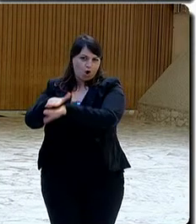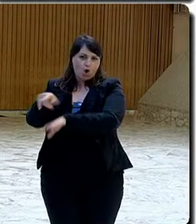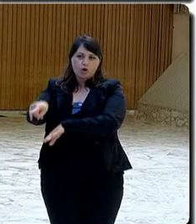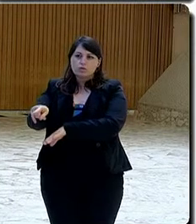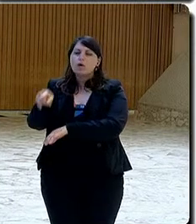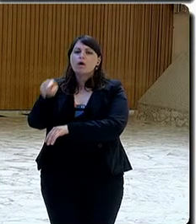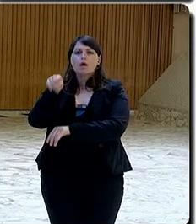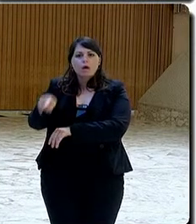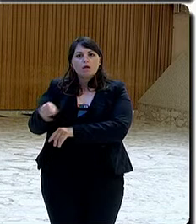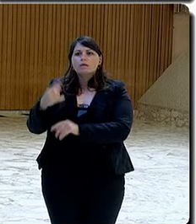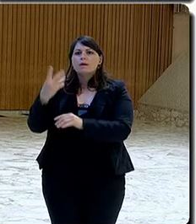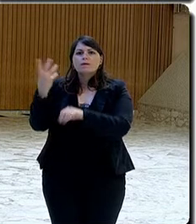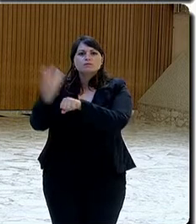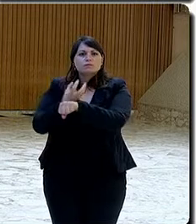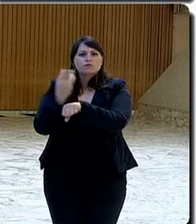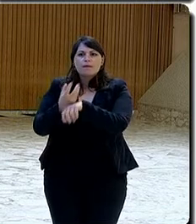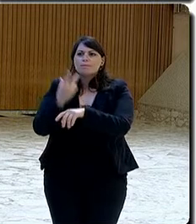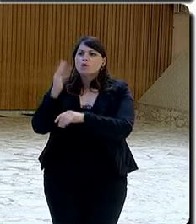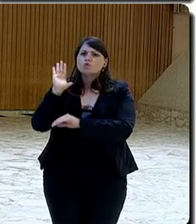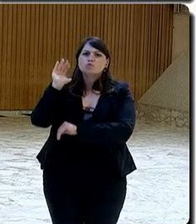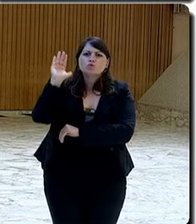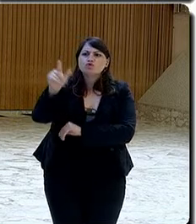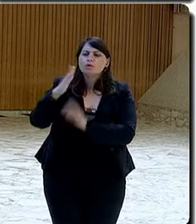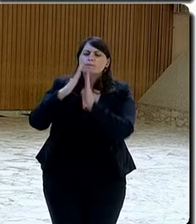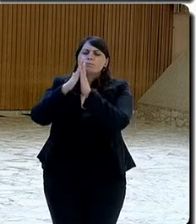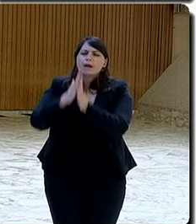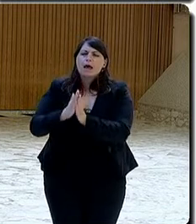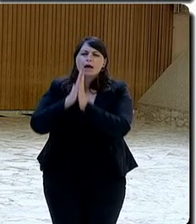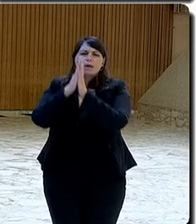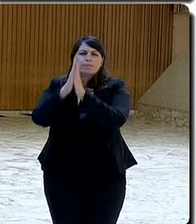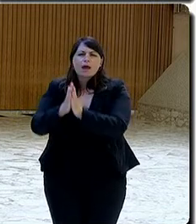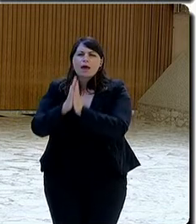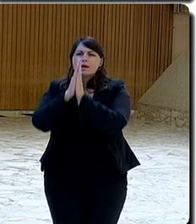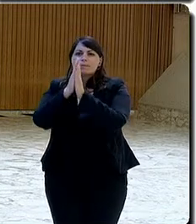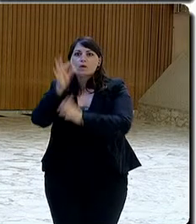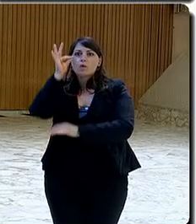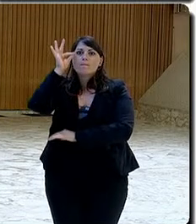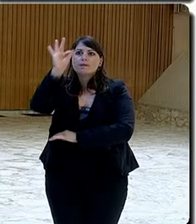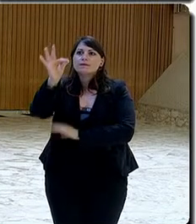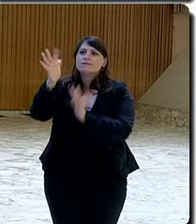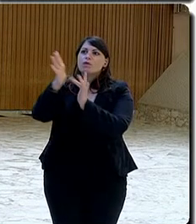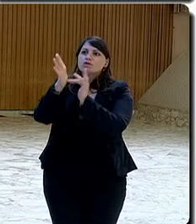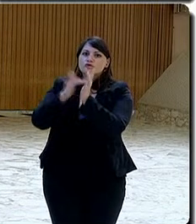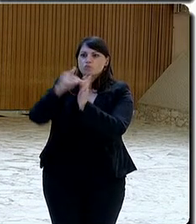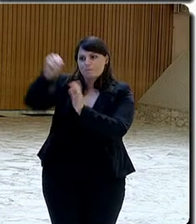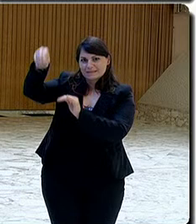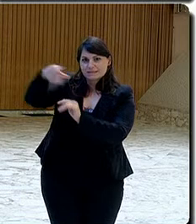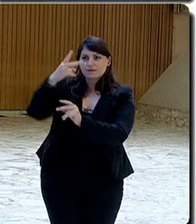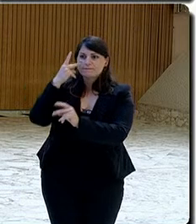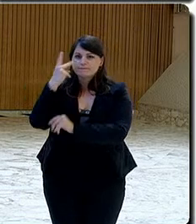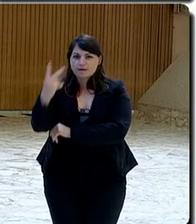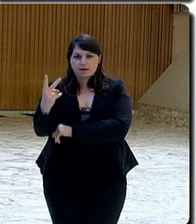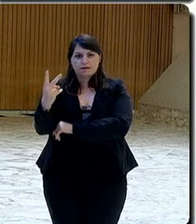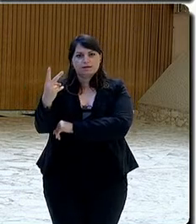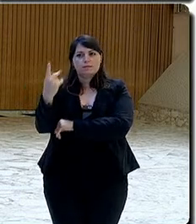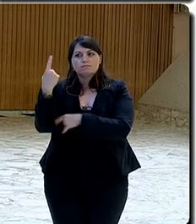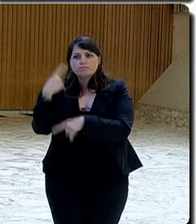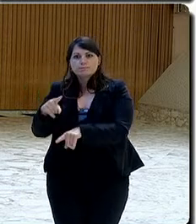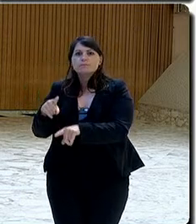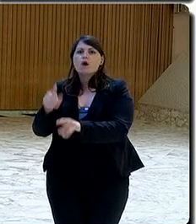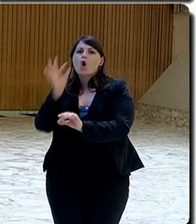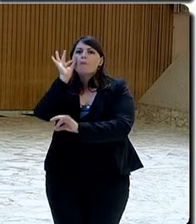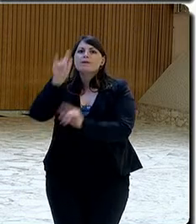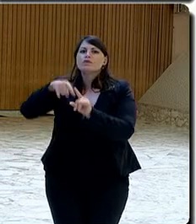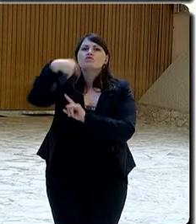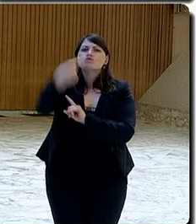the shepherds and the magi, to see Jesus as he truly was and then to proclaim it. Preaching on this feast